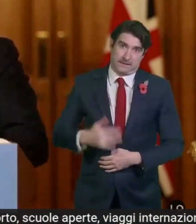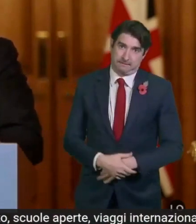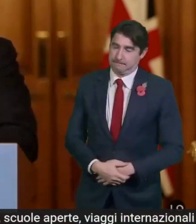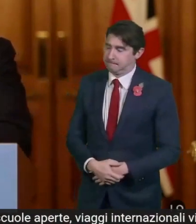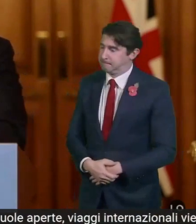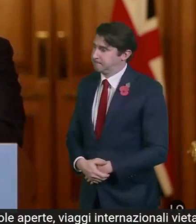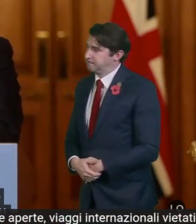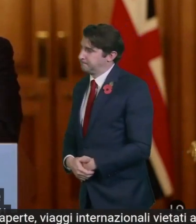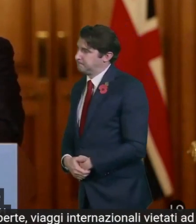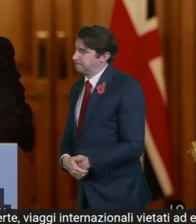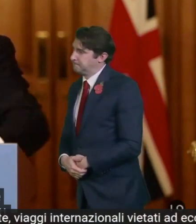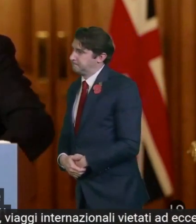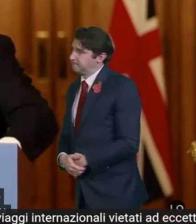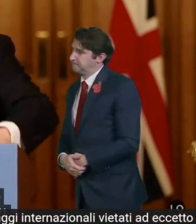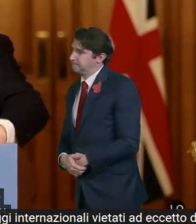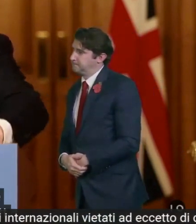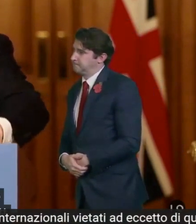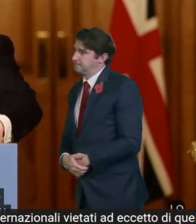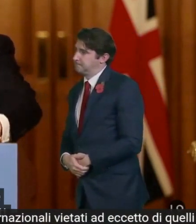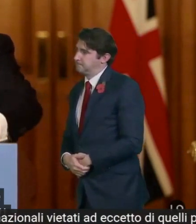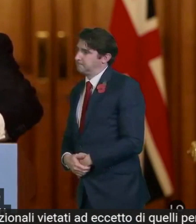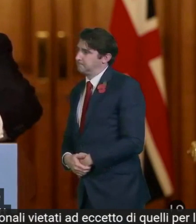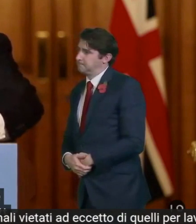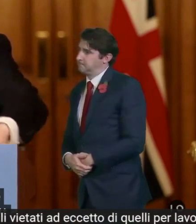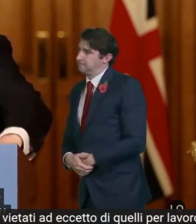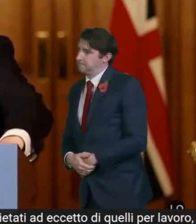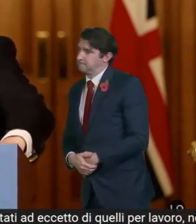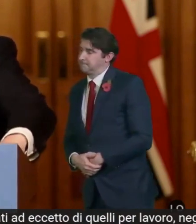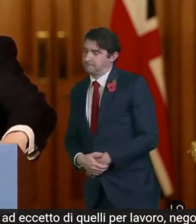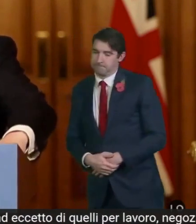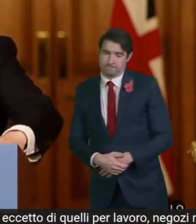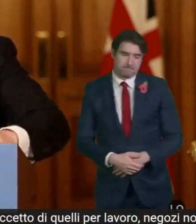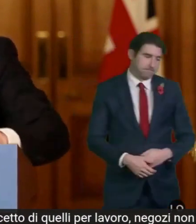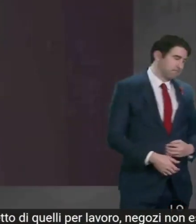questions from the public and then from the media. We're going to go first to Matt from Plymouth.